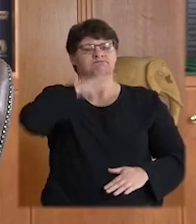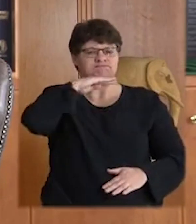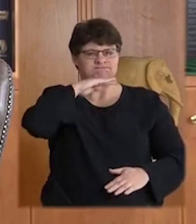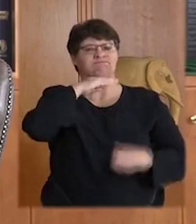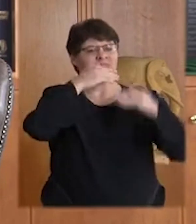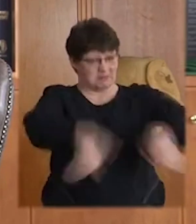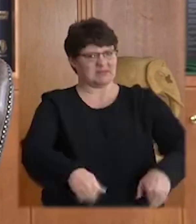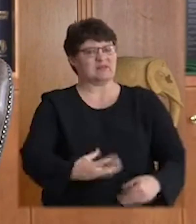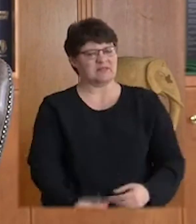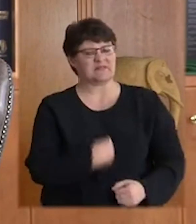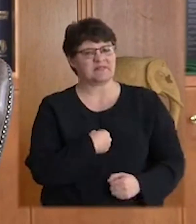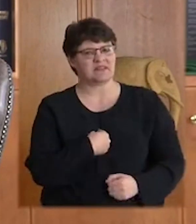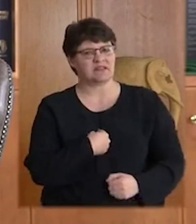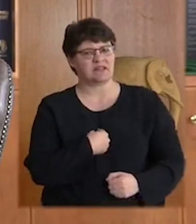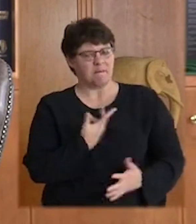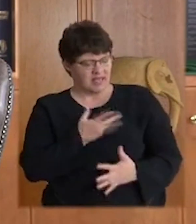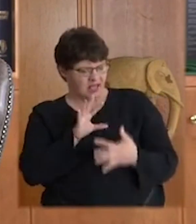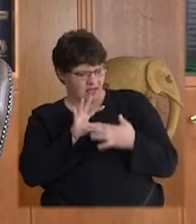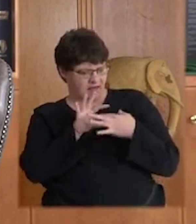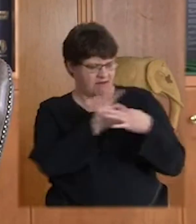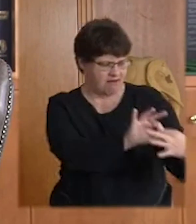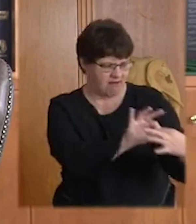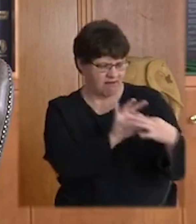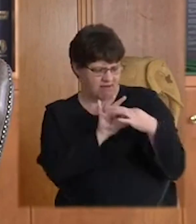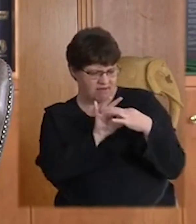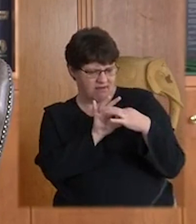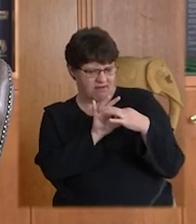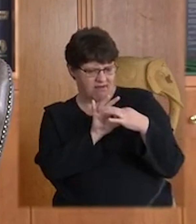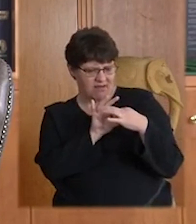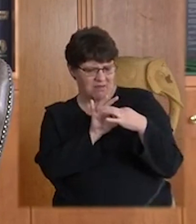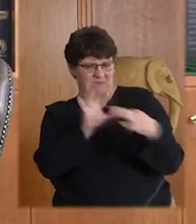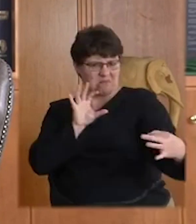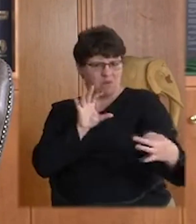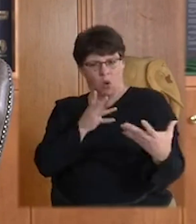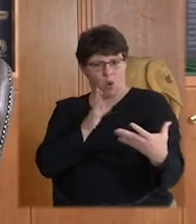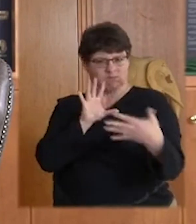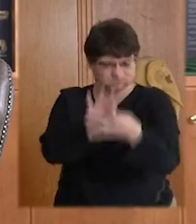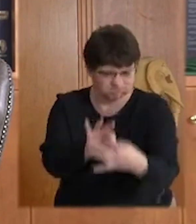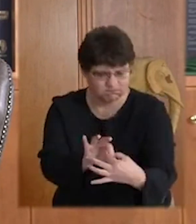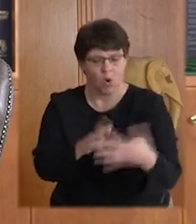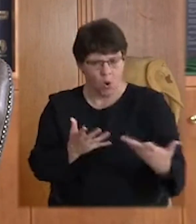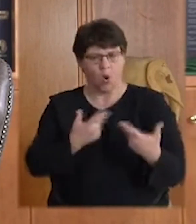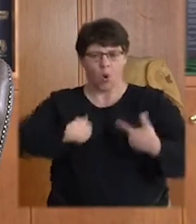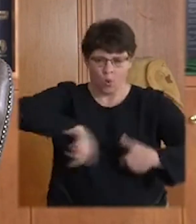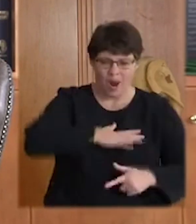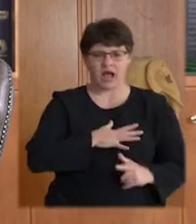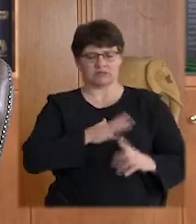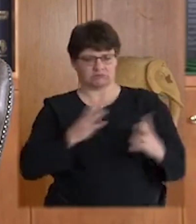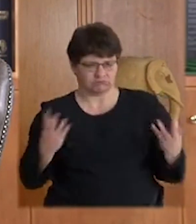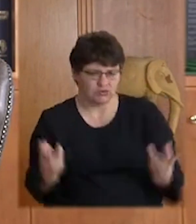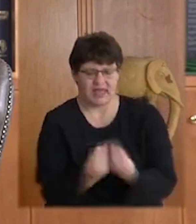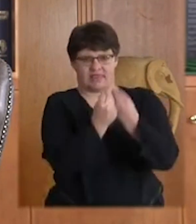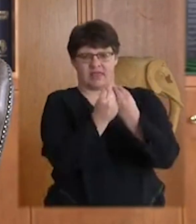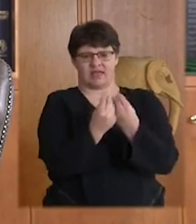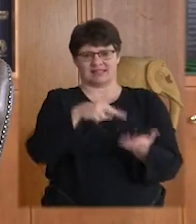our relations with others, and about our very nationhood.